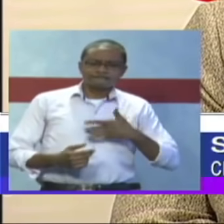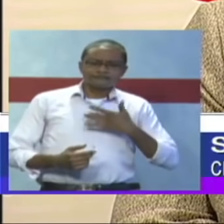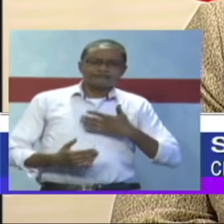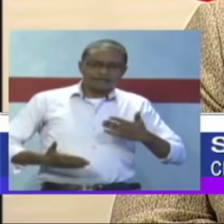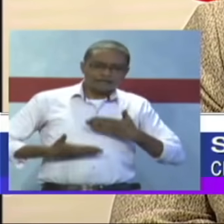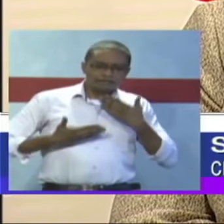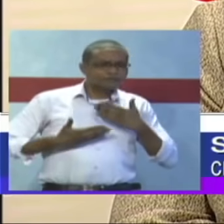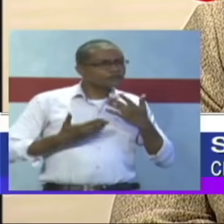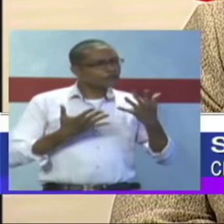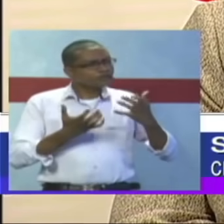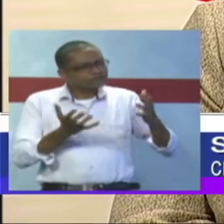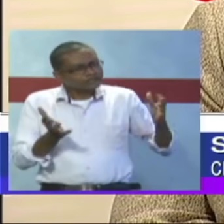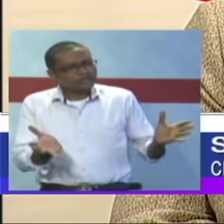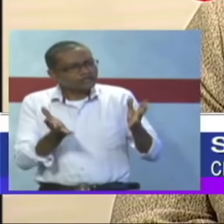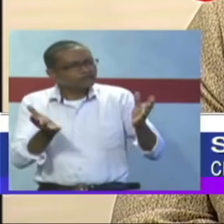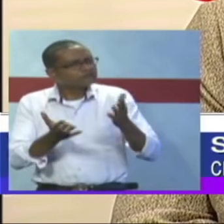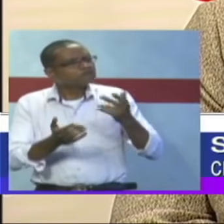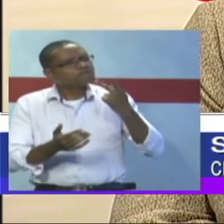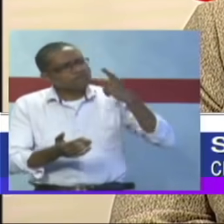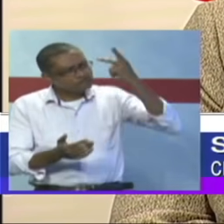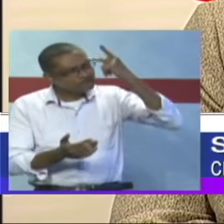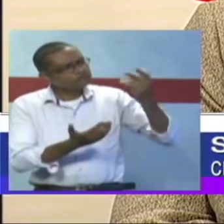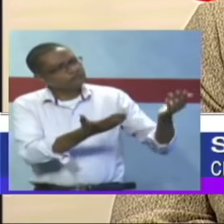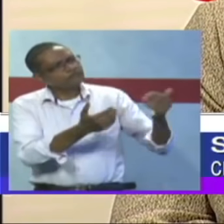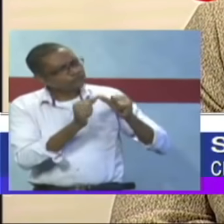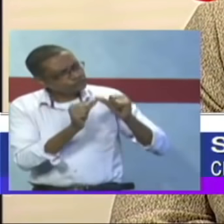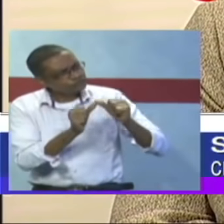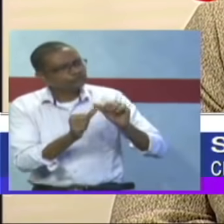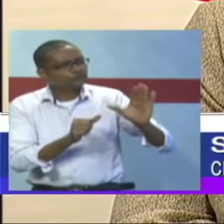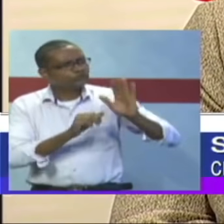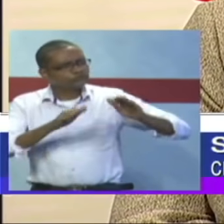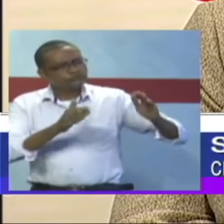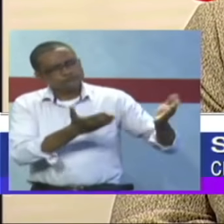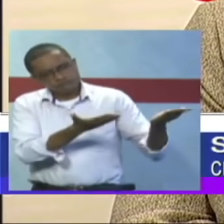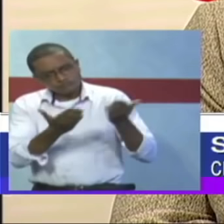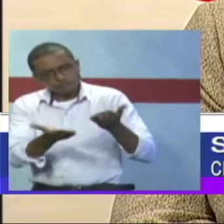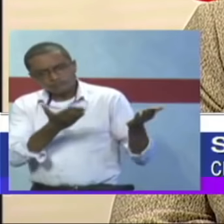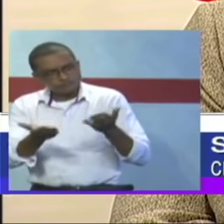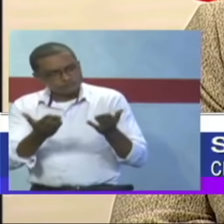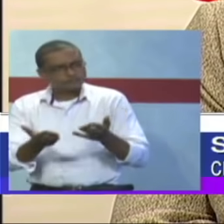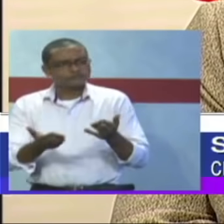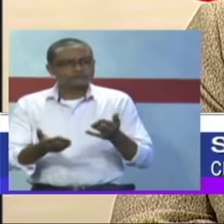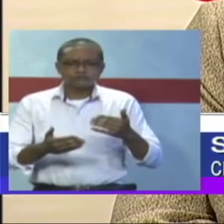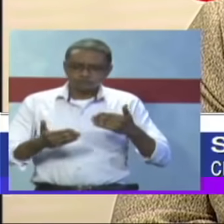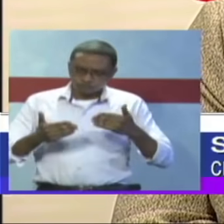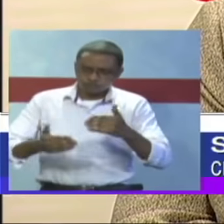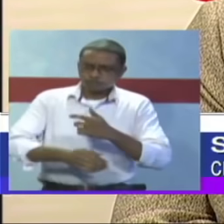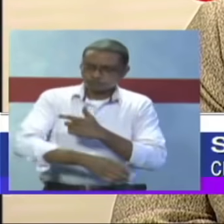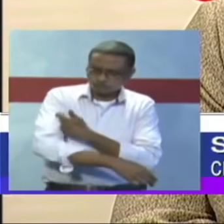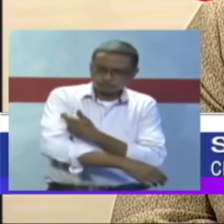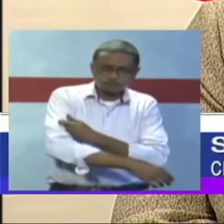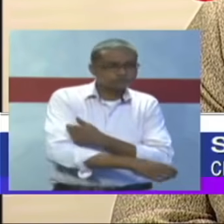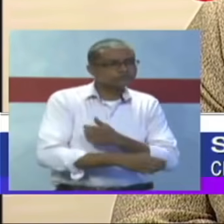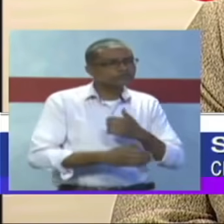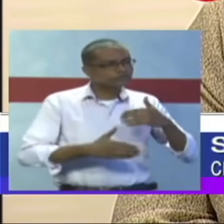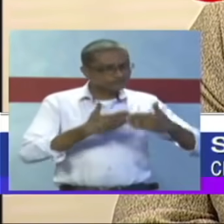vaccines, especially in light of the additional forms that would be going back out to school, to physical